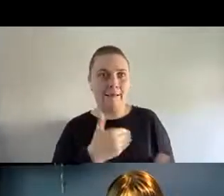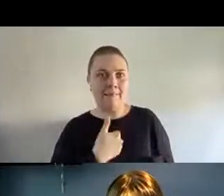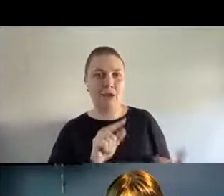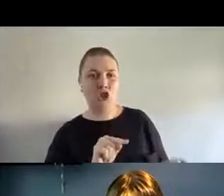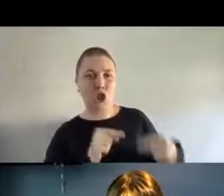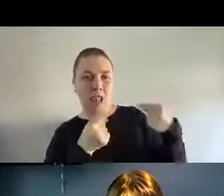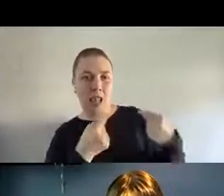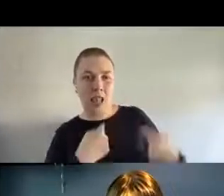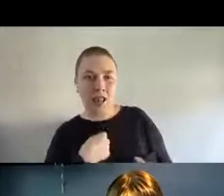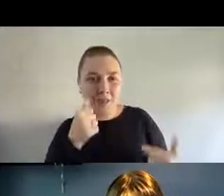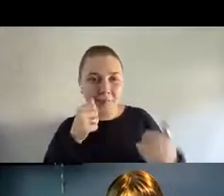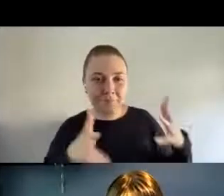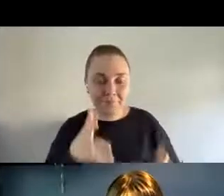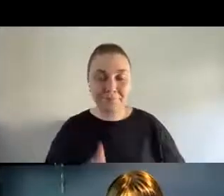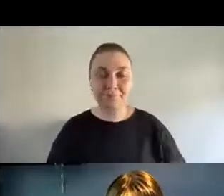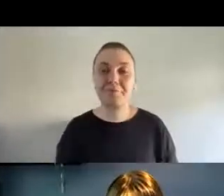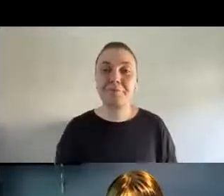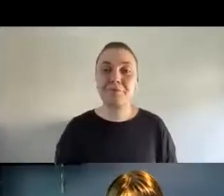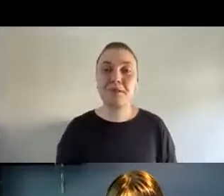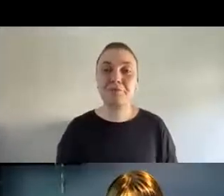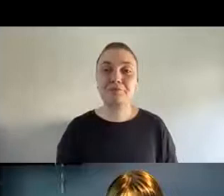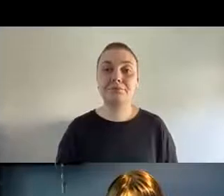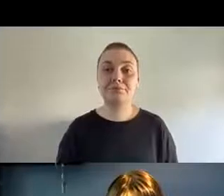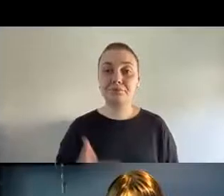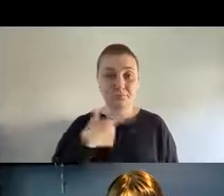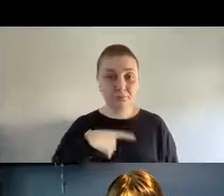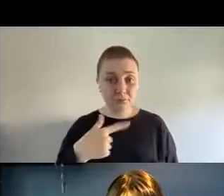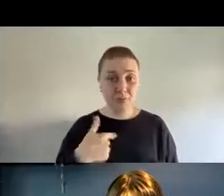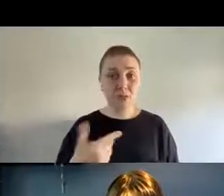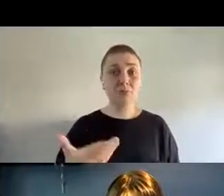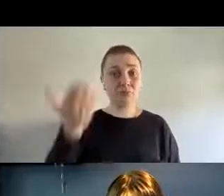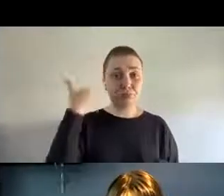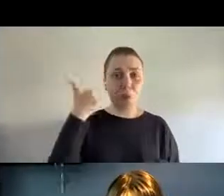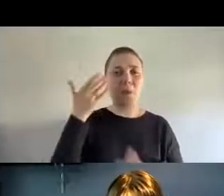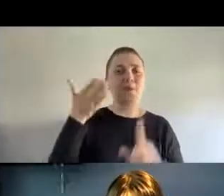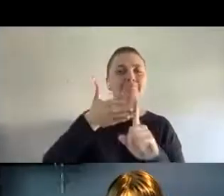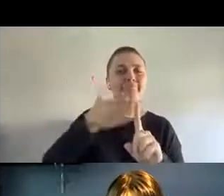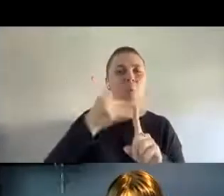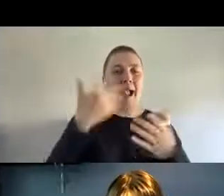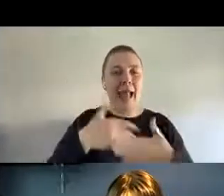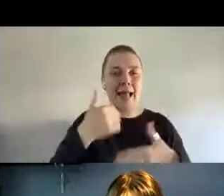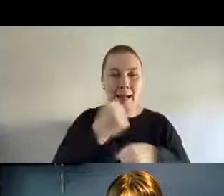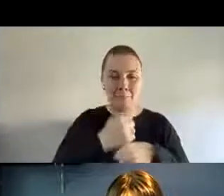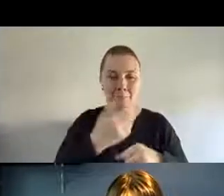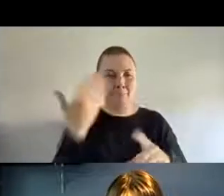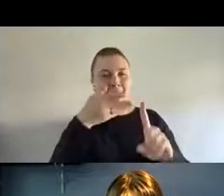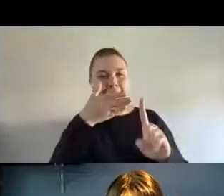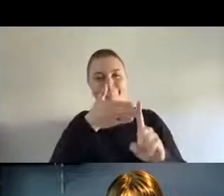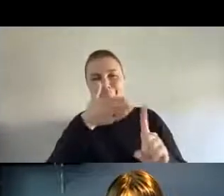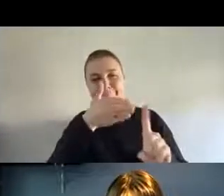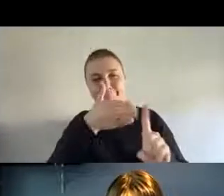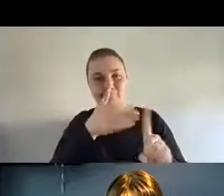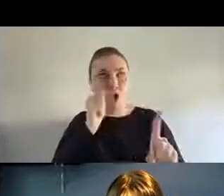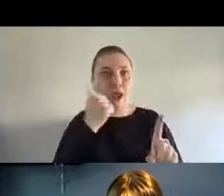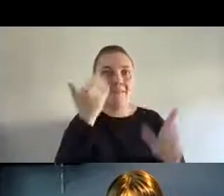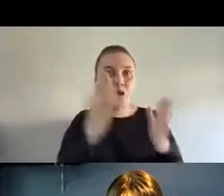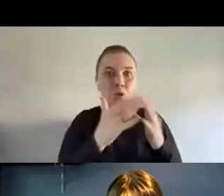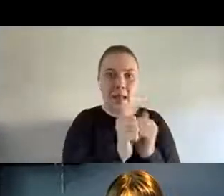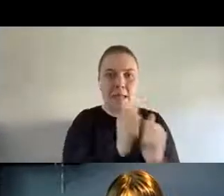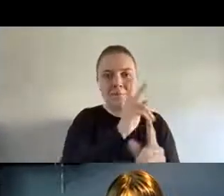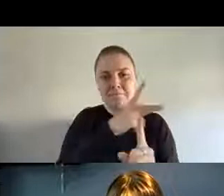then because I used to go to that particular nightclub all the time, like every weekend,